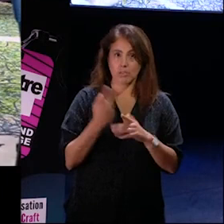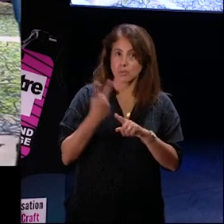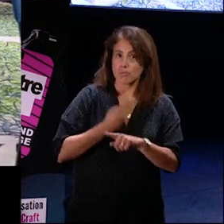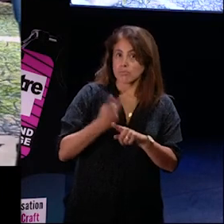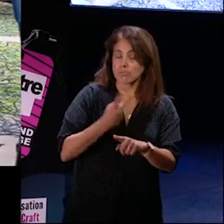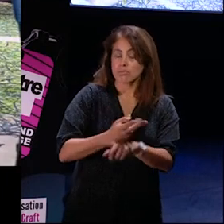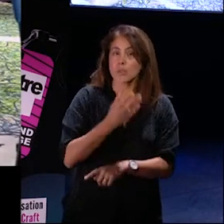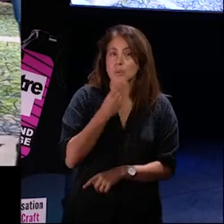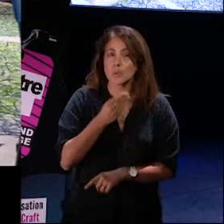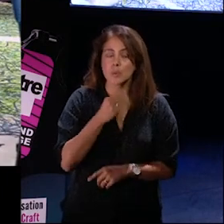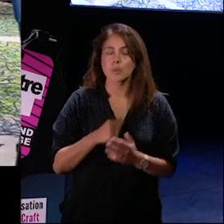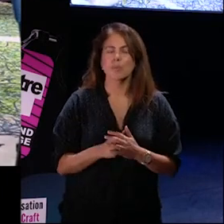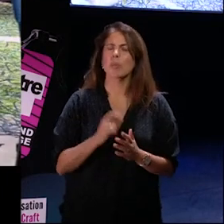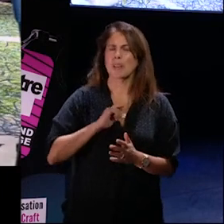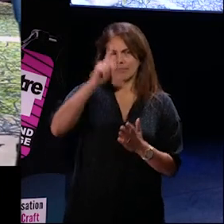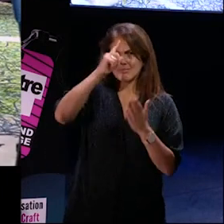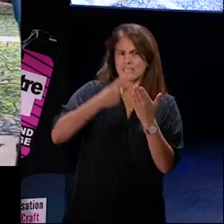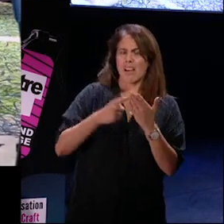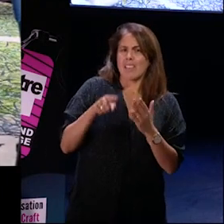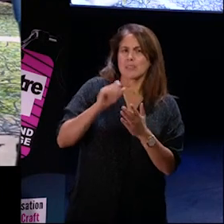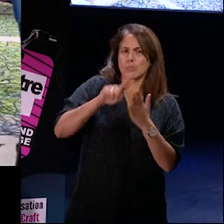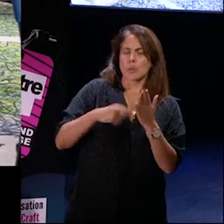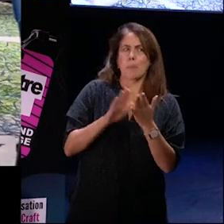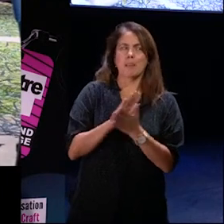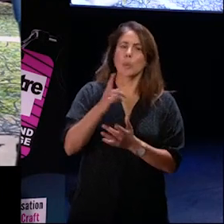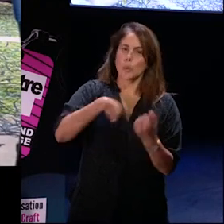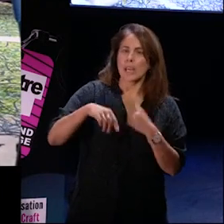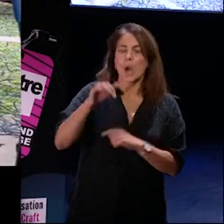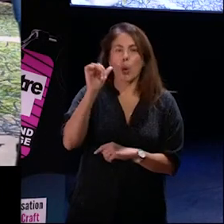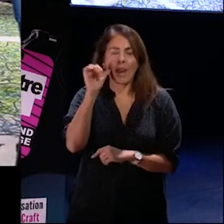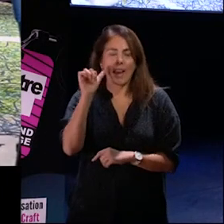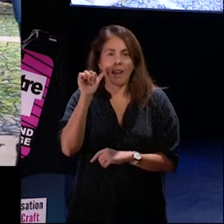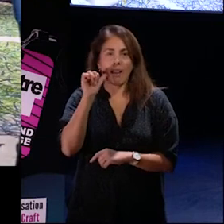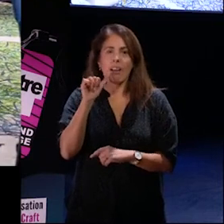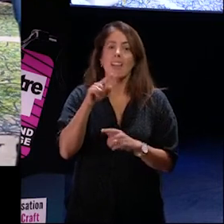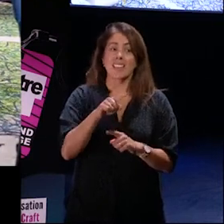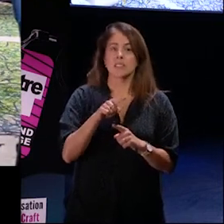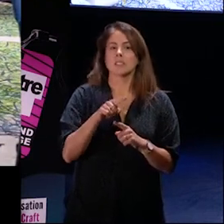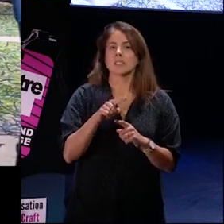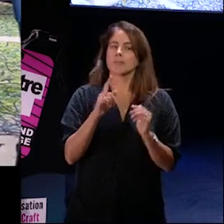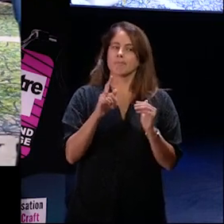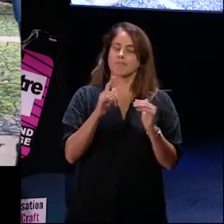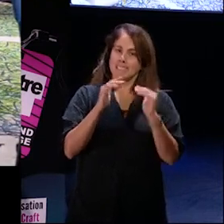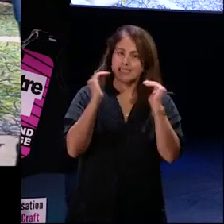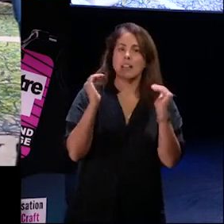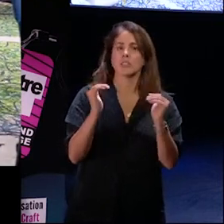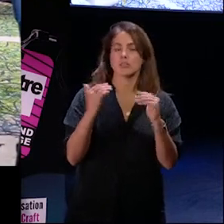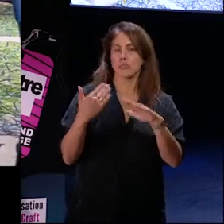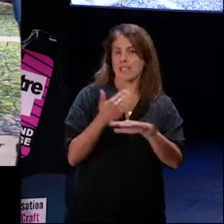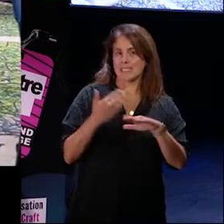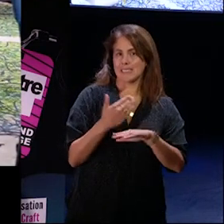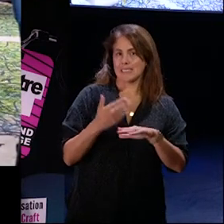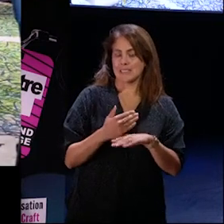By taking this project on, and also by being more aware, we are now adopting this practice as standard. We produce a design brief for